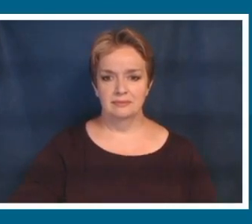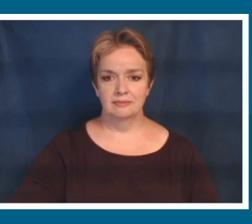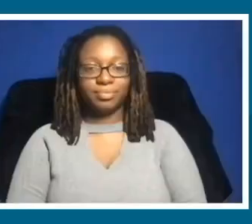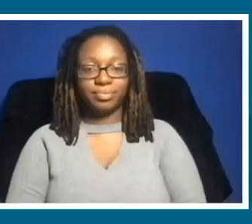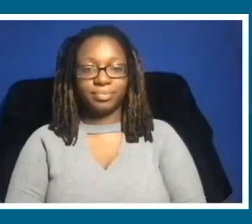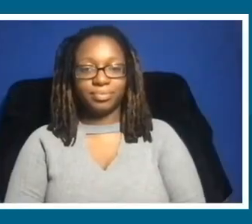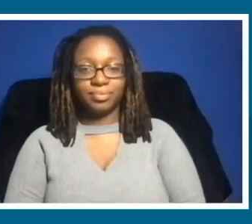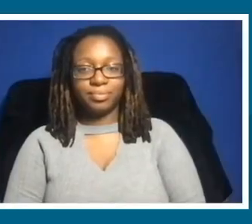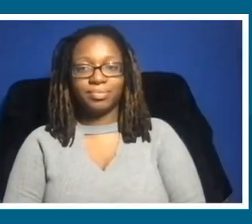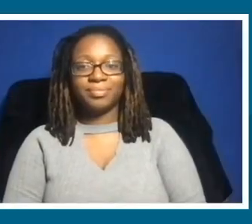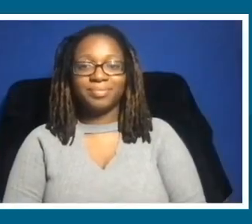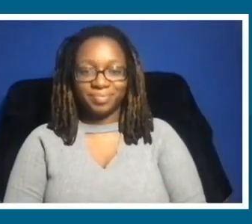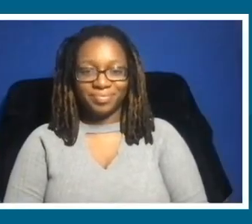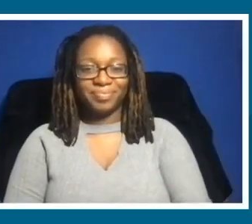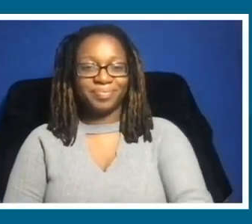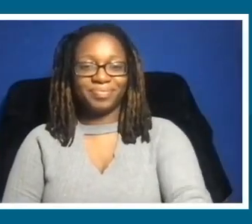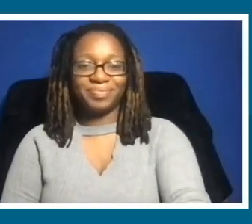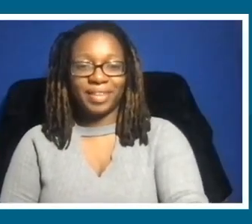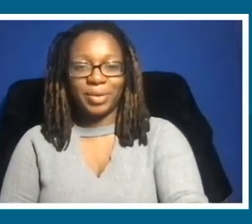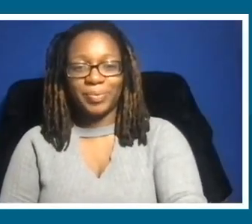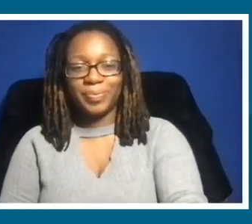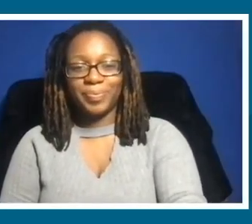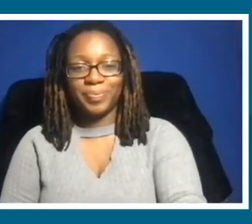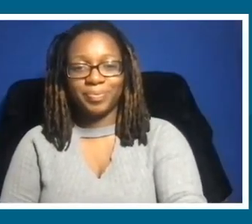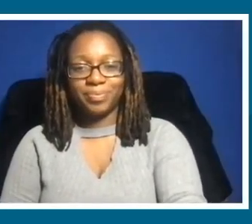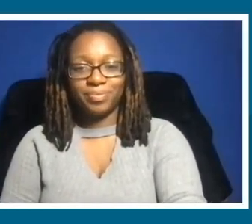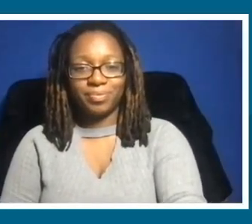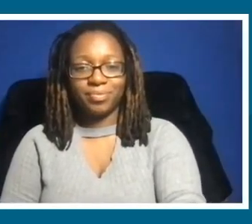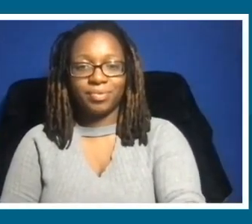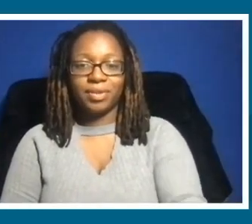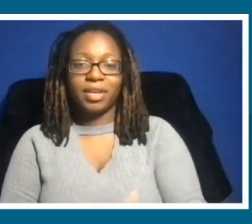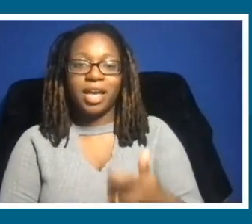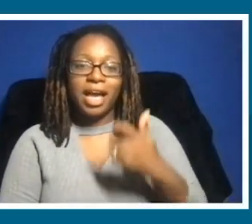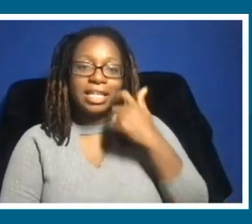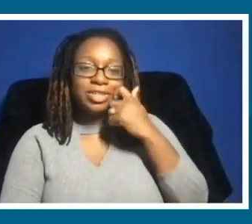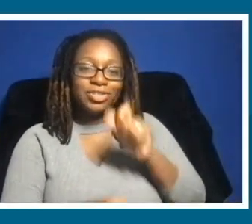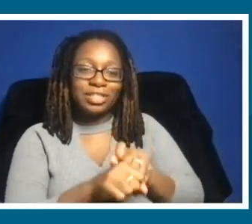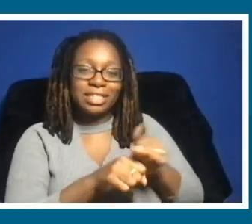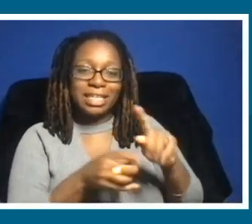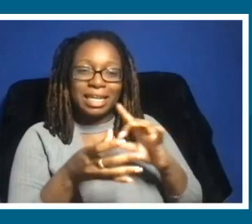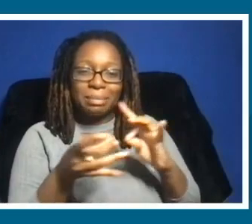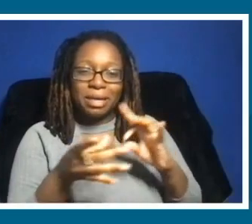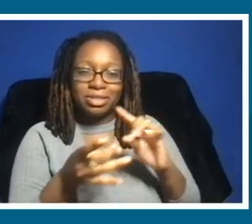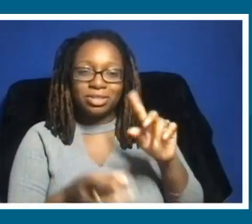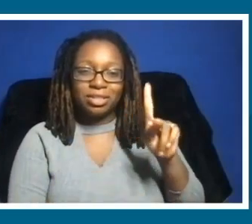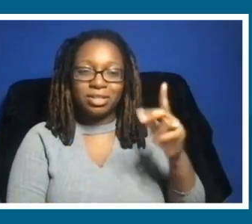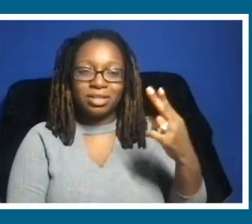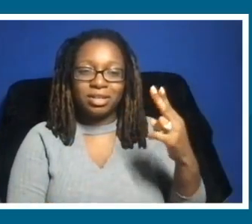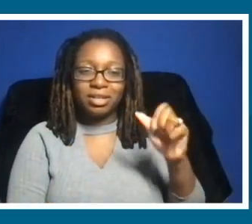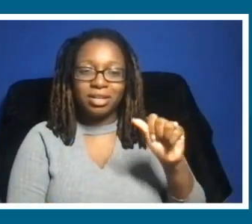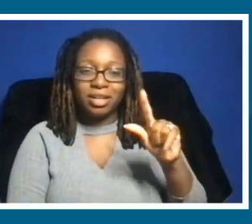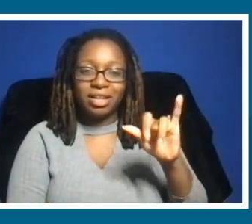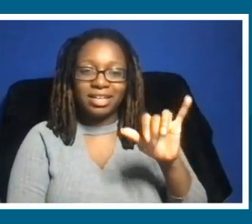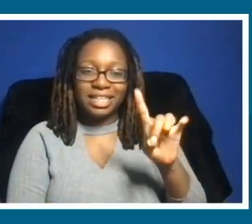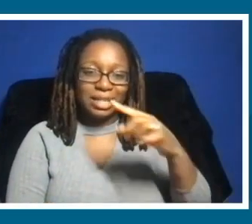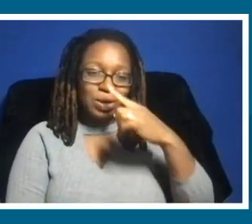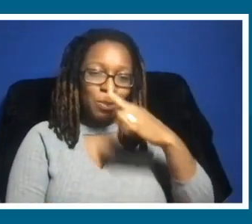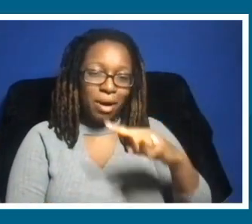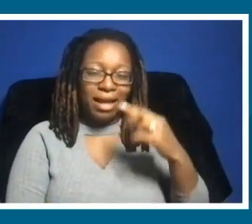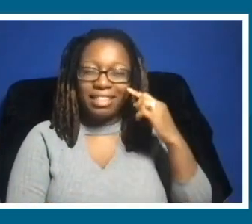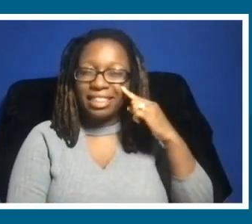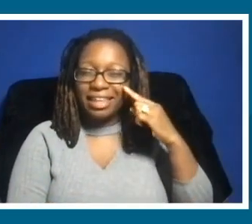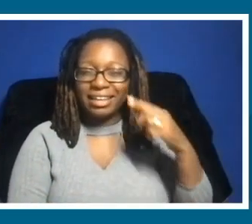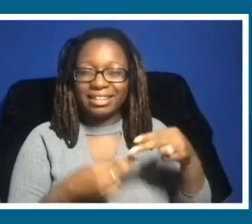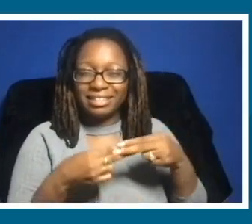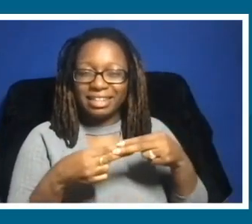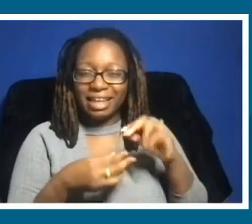Sorry, I did just send a note to Khalid. I think it's slide number 21. Khalid, if you can go ahead and pull that one up to reference